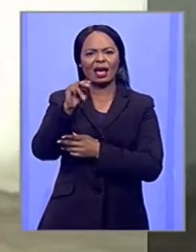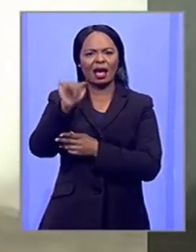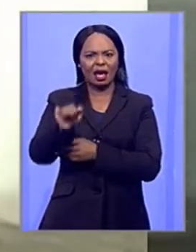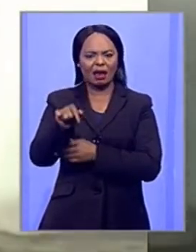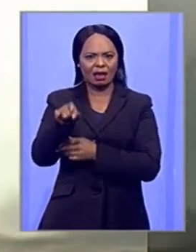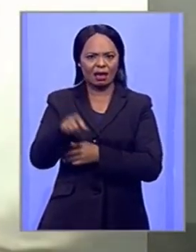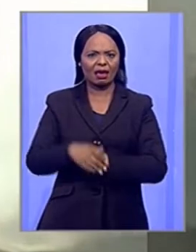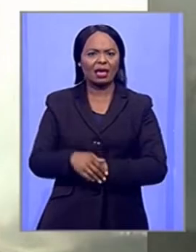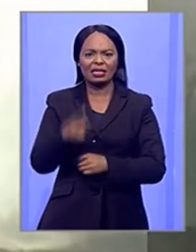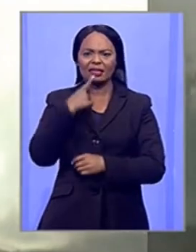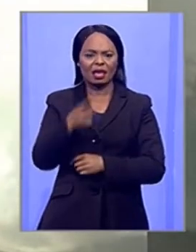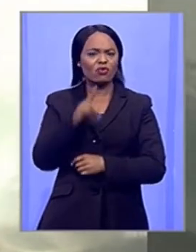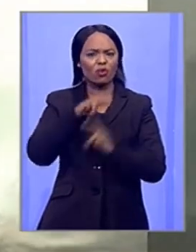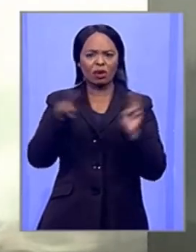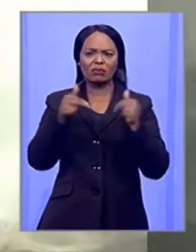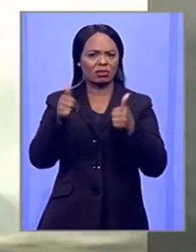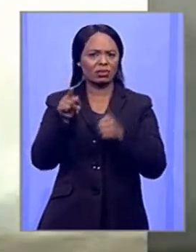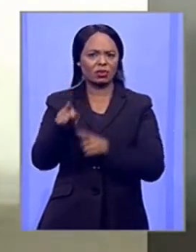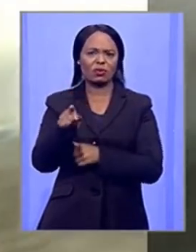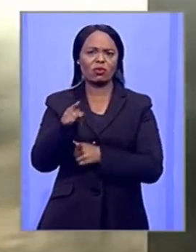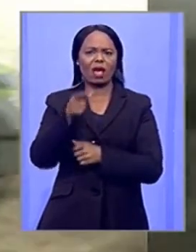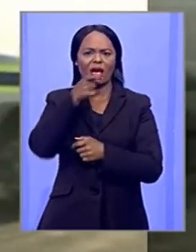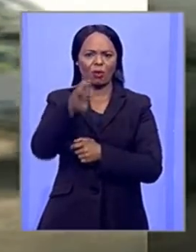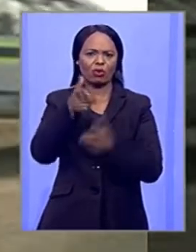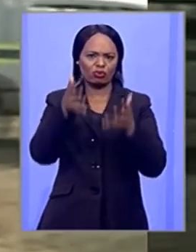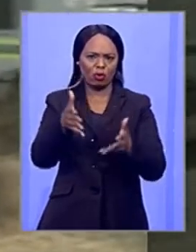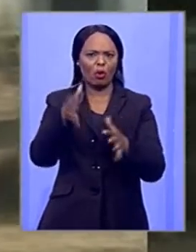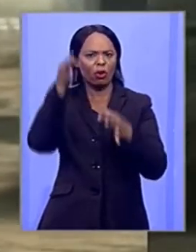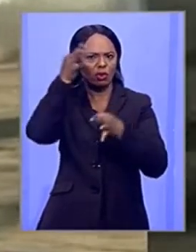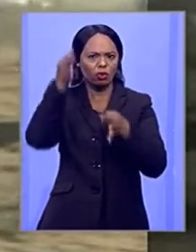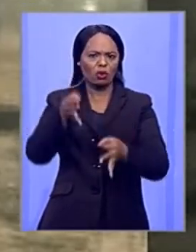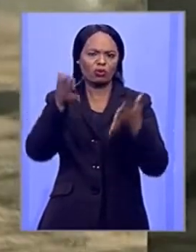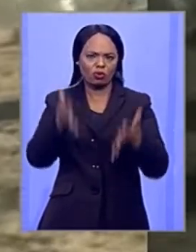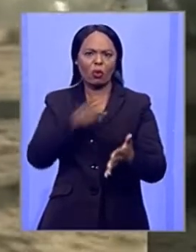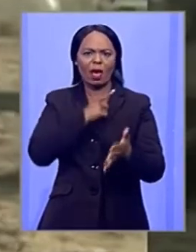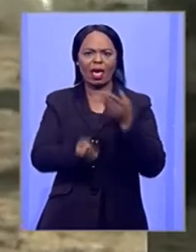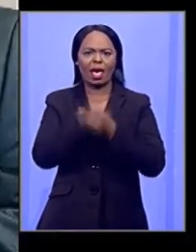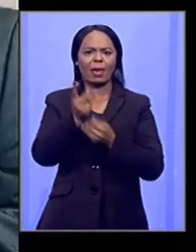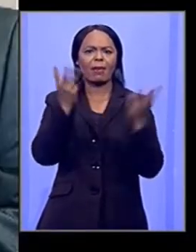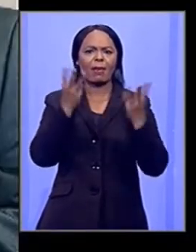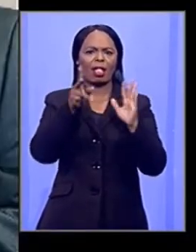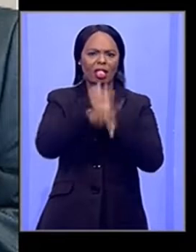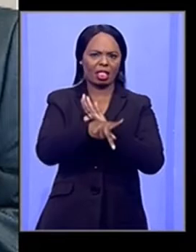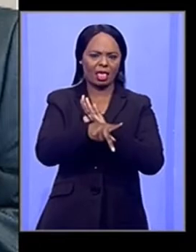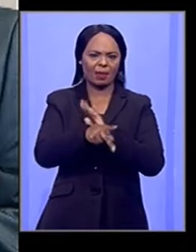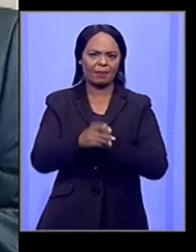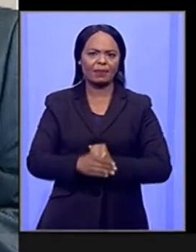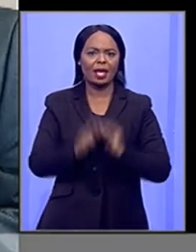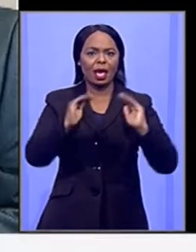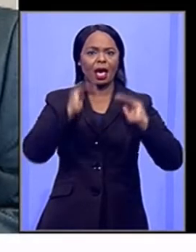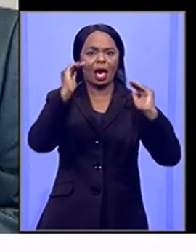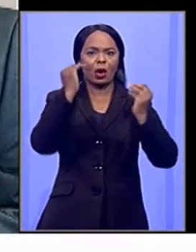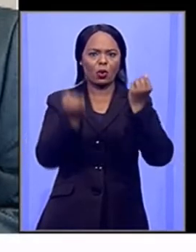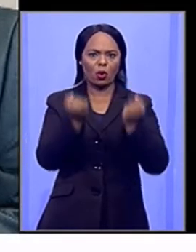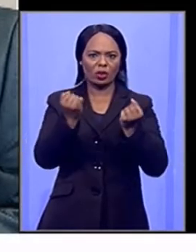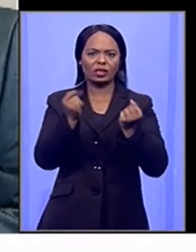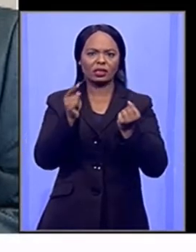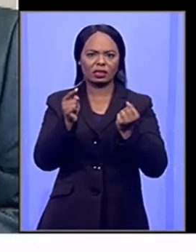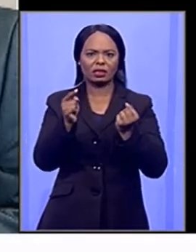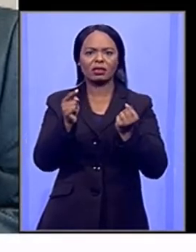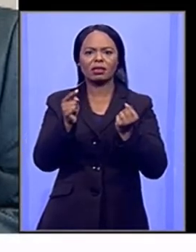sa nepa go ba hlohleletša go tšea diphetho tše di tla lebišago polaong ya batho. The High Court agreed with the President's